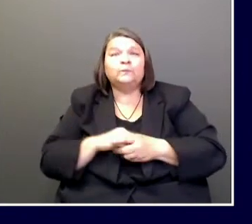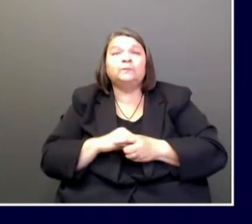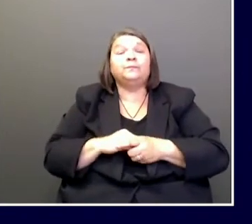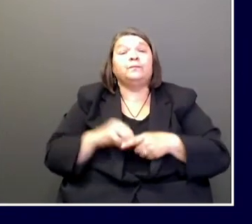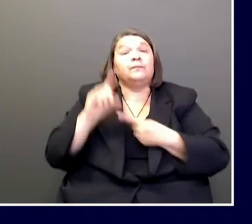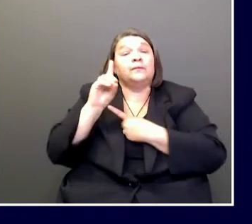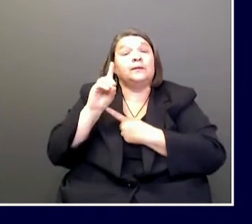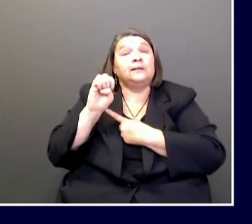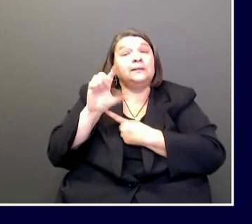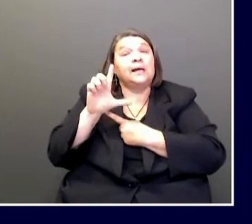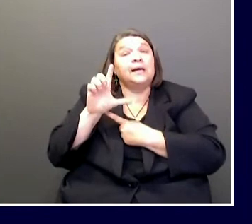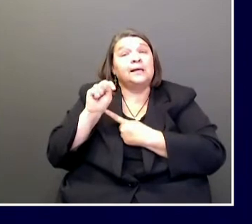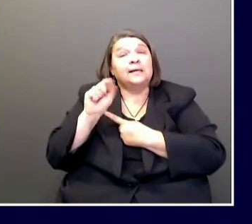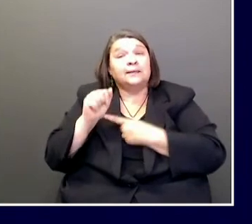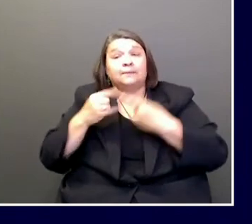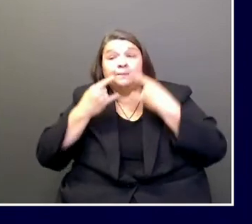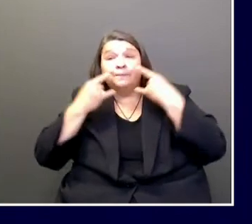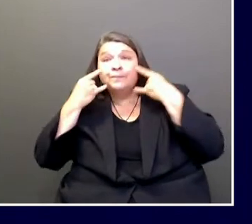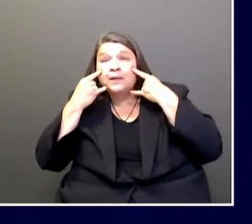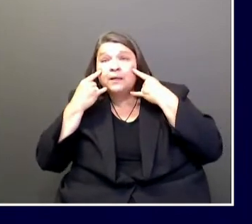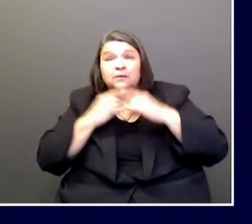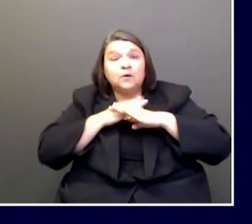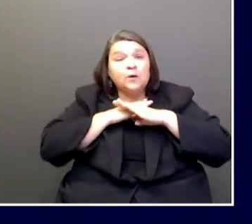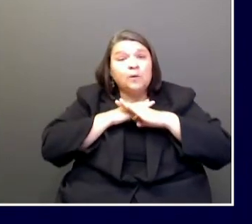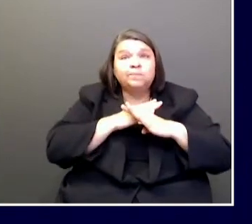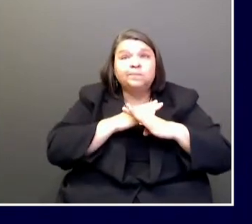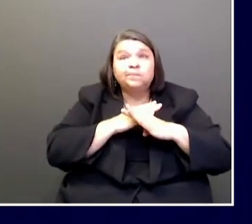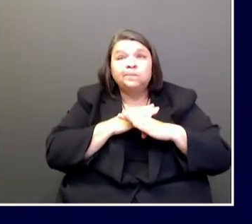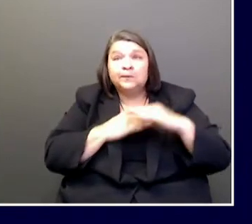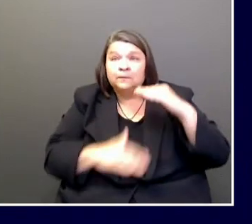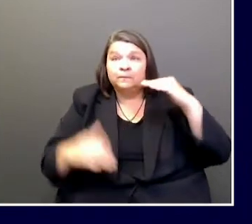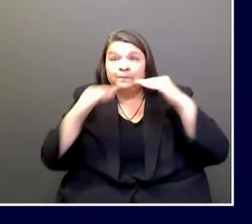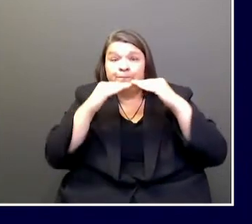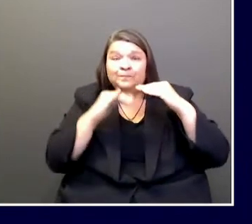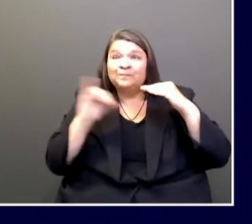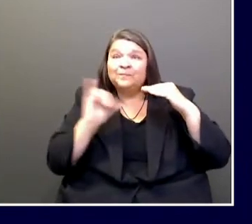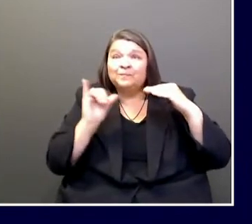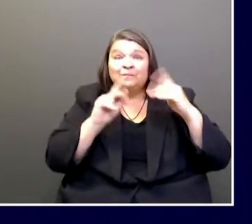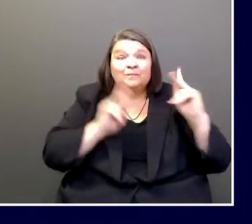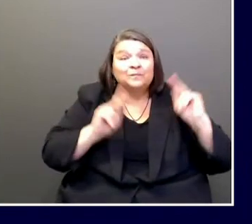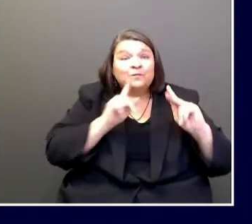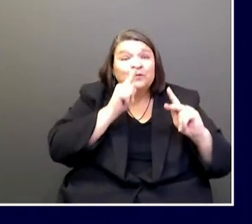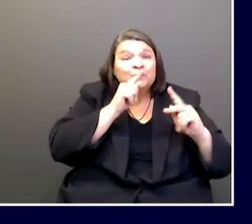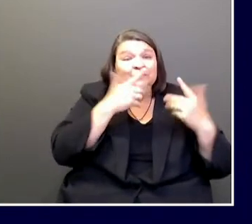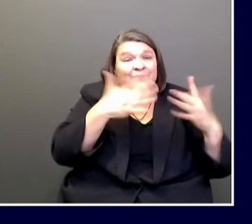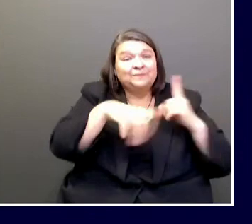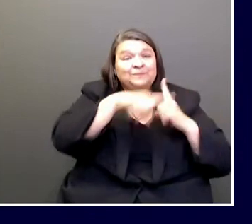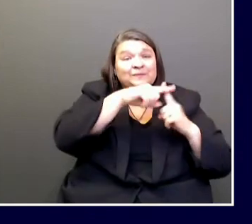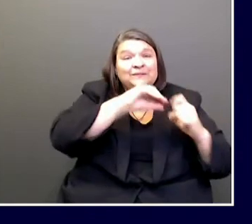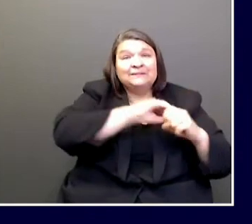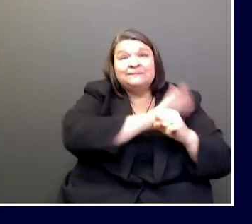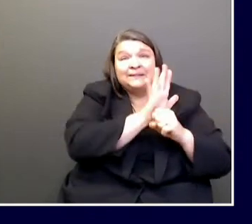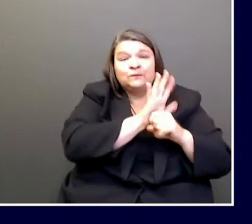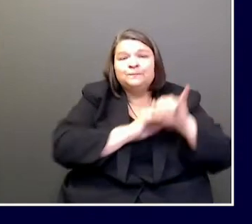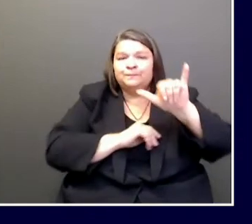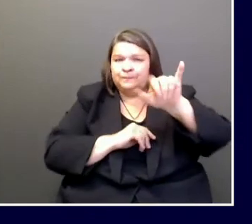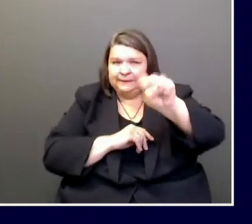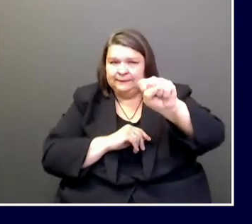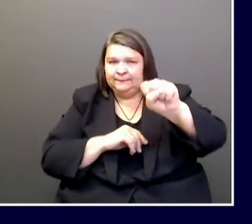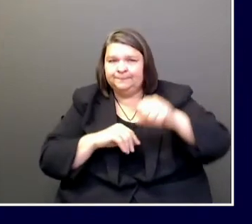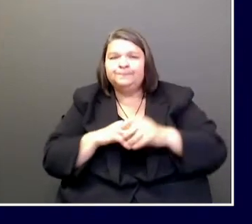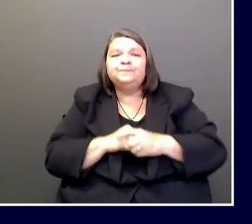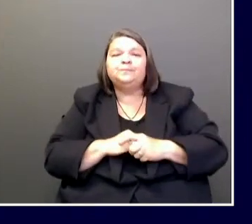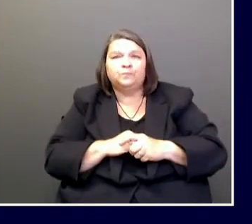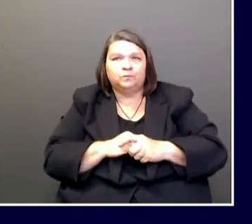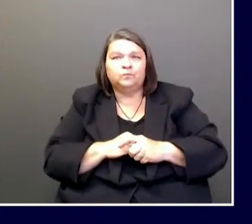previous variants? Yes, Amy. Bottom line there is yes. The way that masks work is by